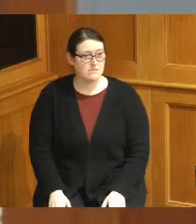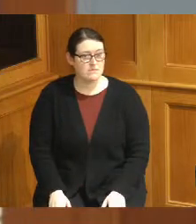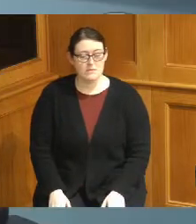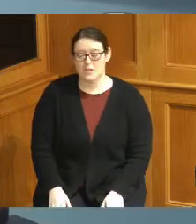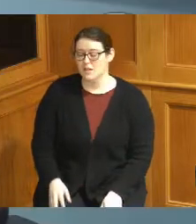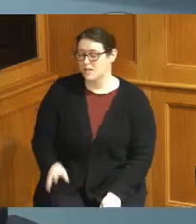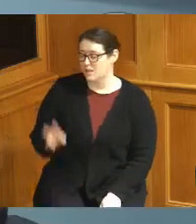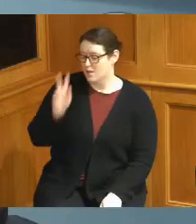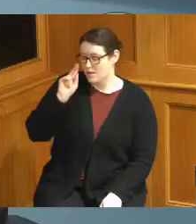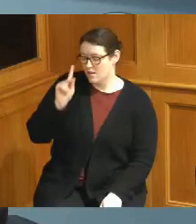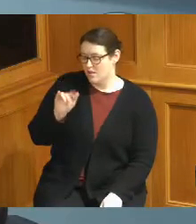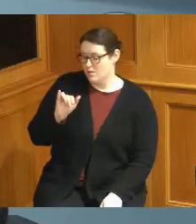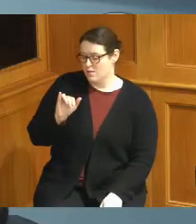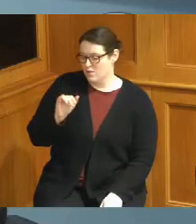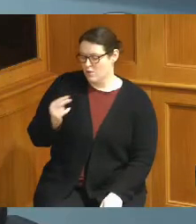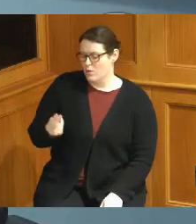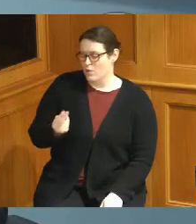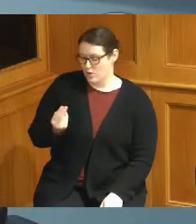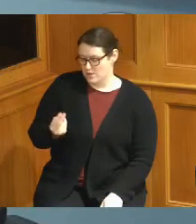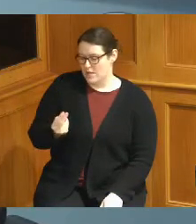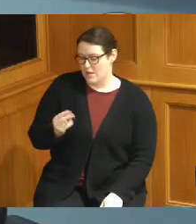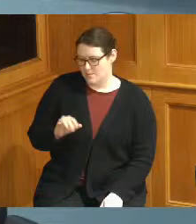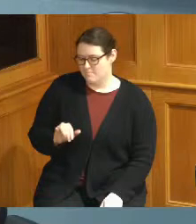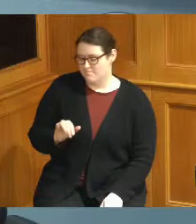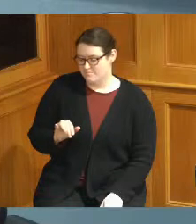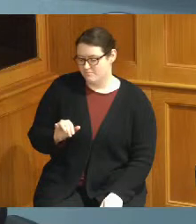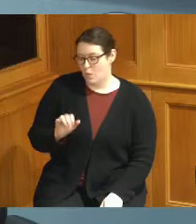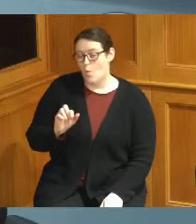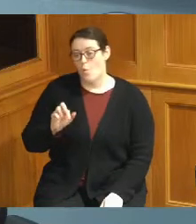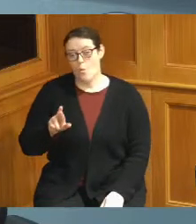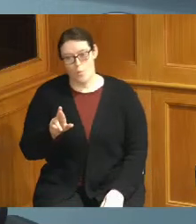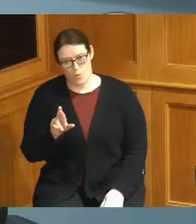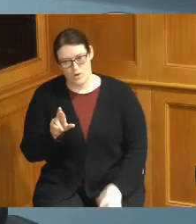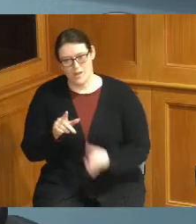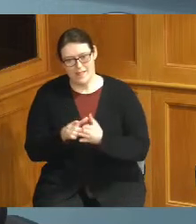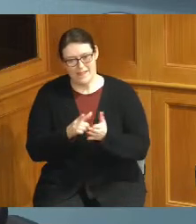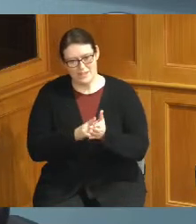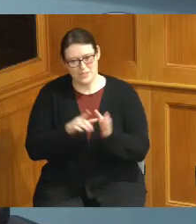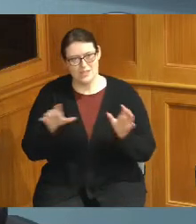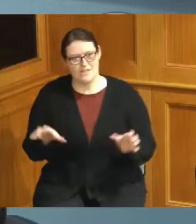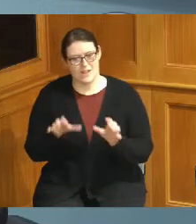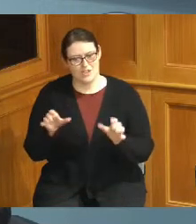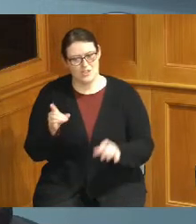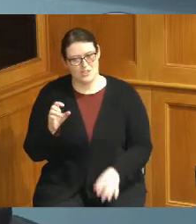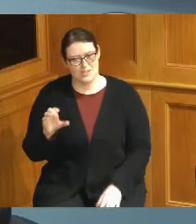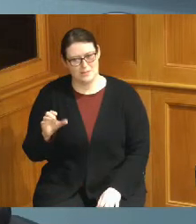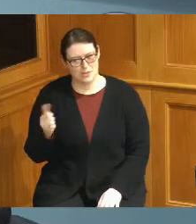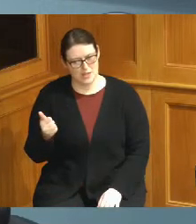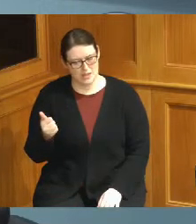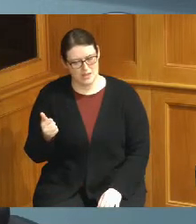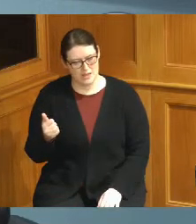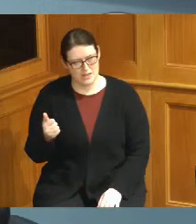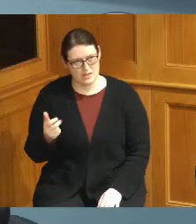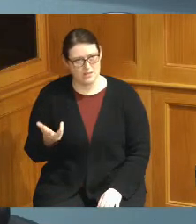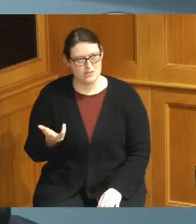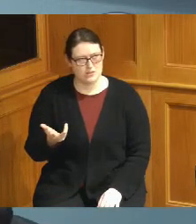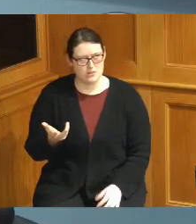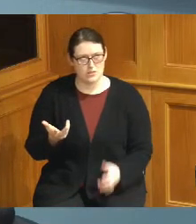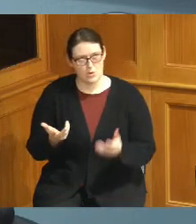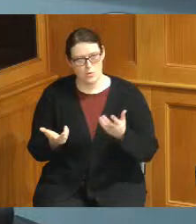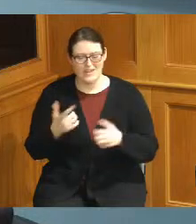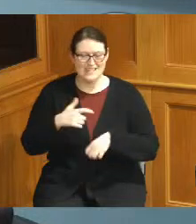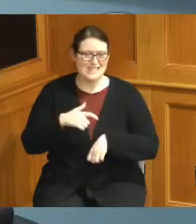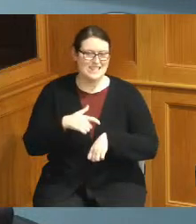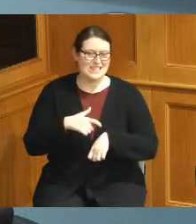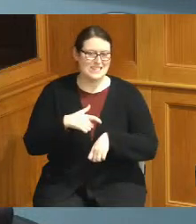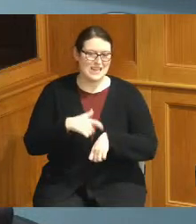Yeah, so we're looking at Thursday, or doing legislative action on the 10th. Yeah, is the time relevant